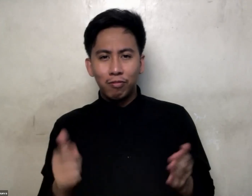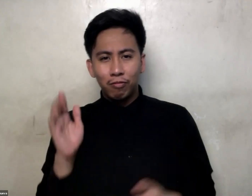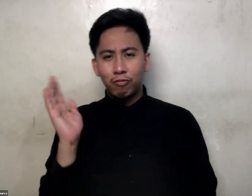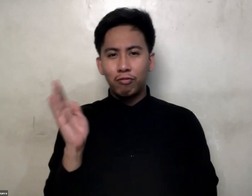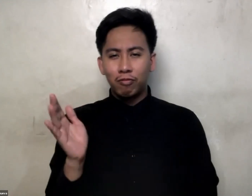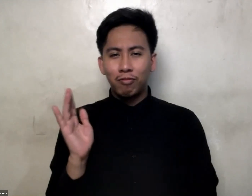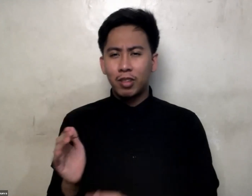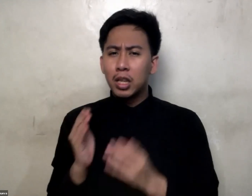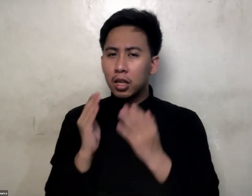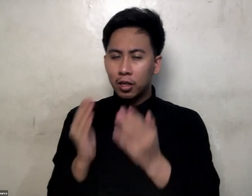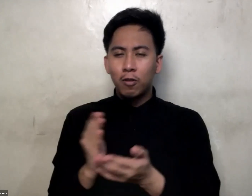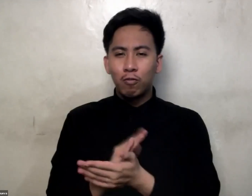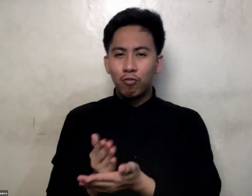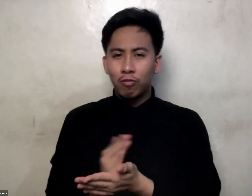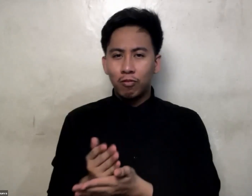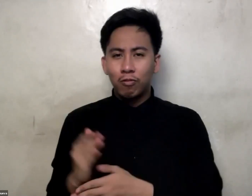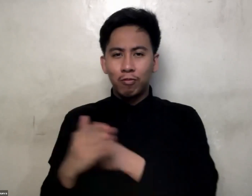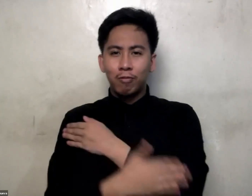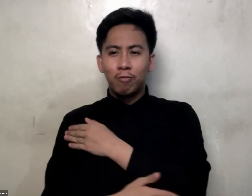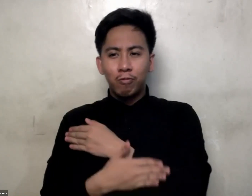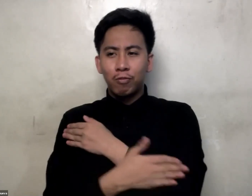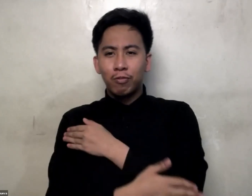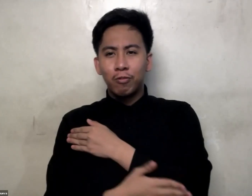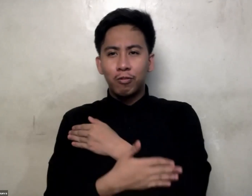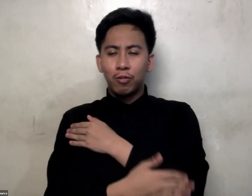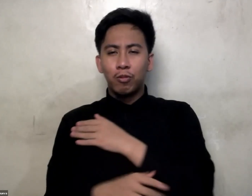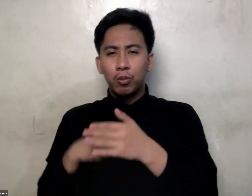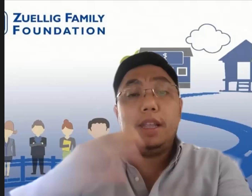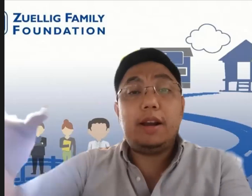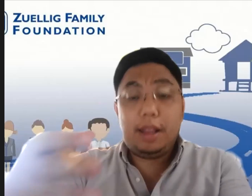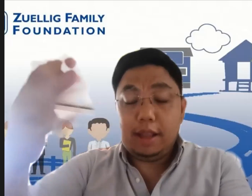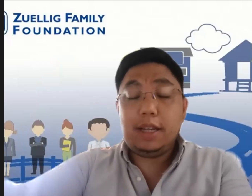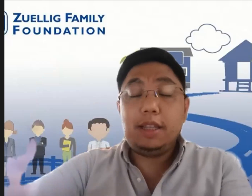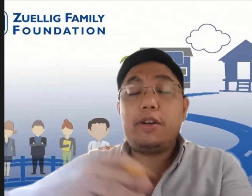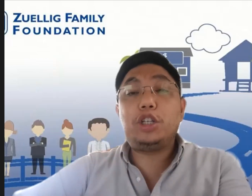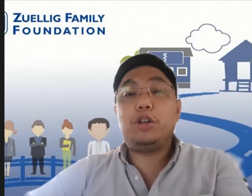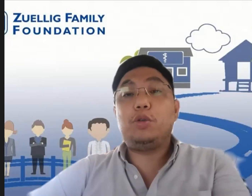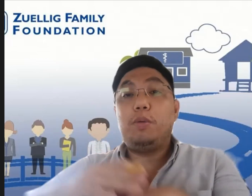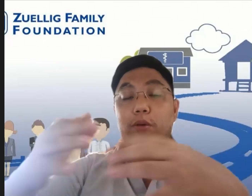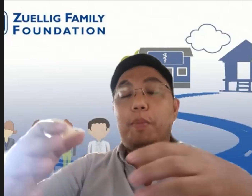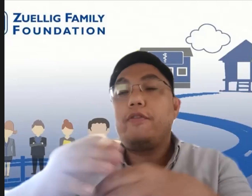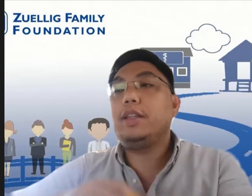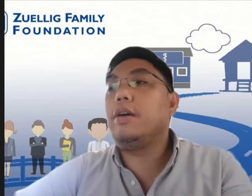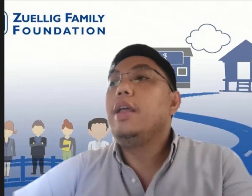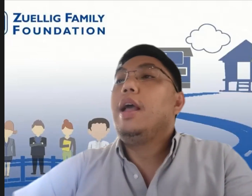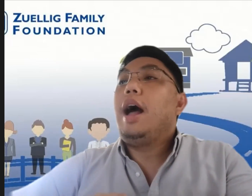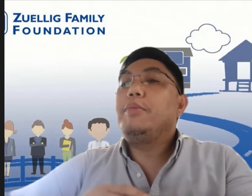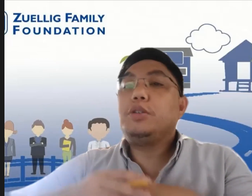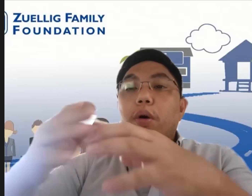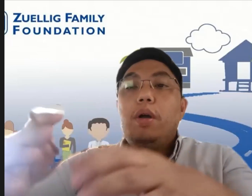for sharing your province's program on nutrition and its integration to poverty.